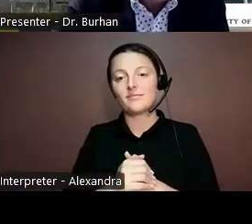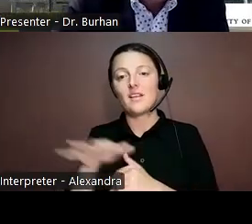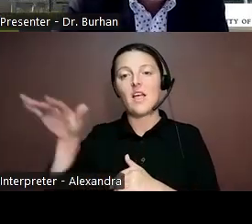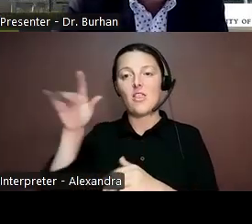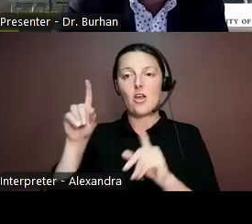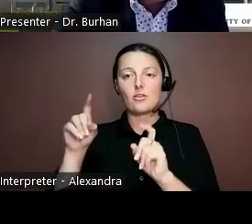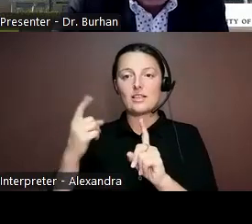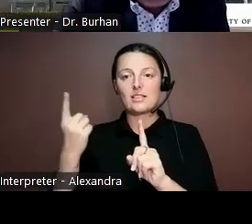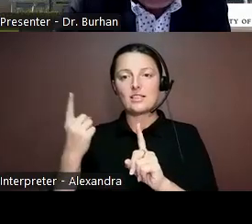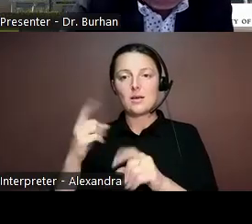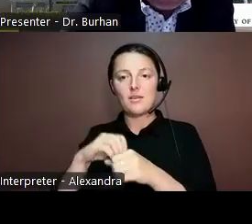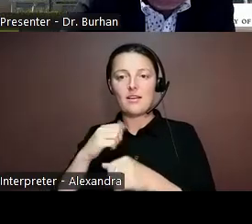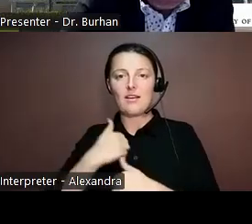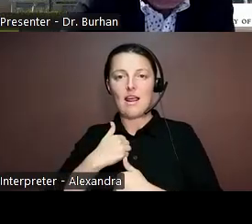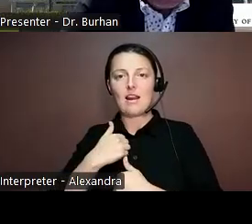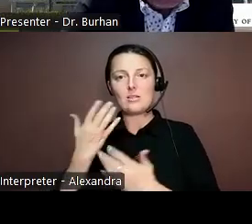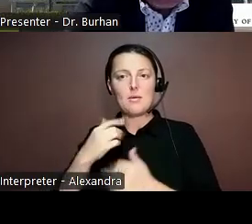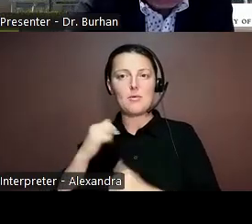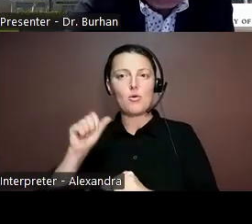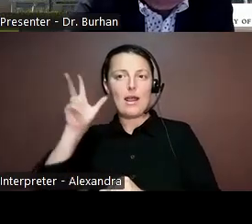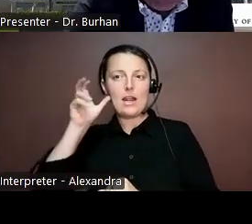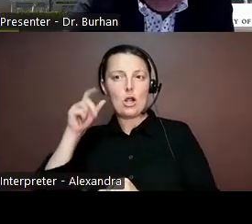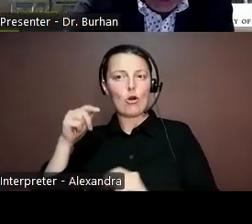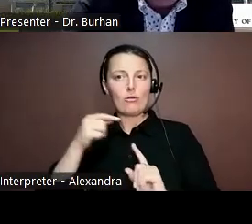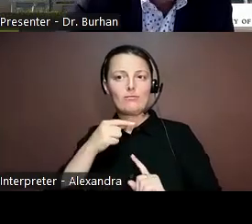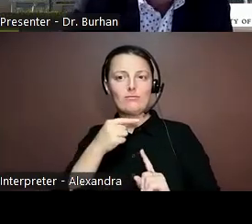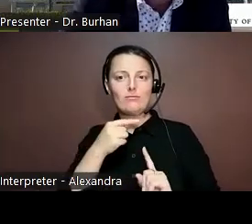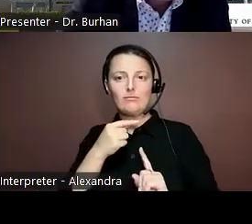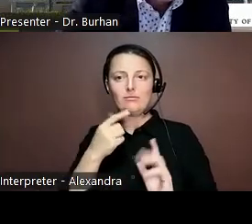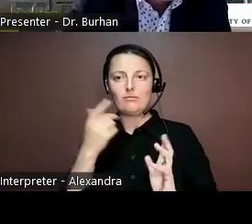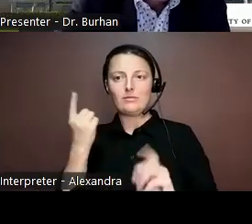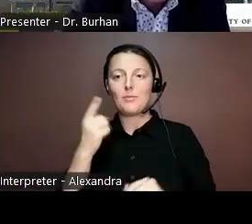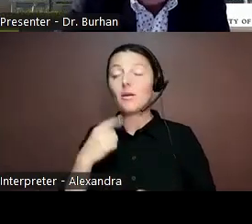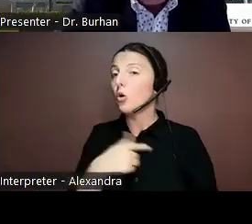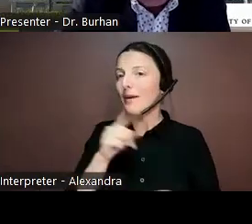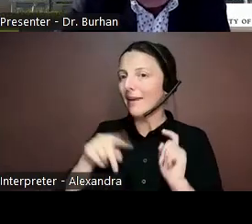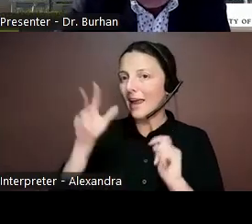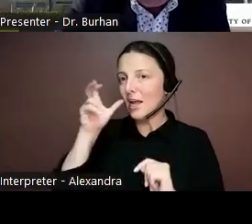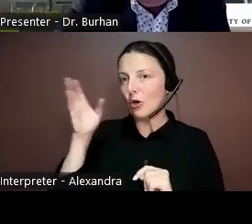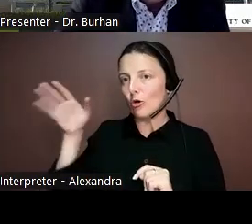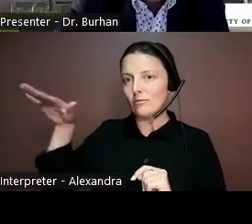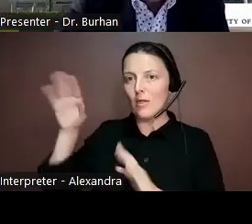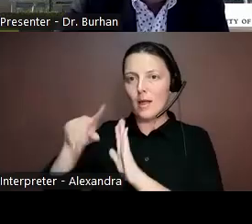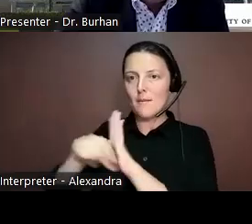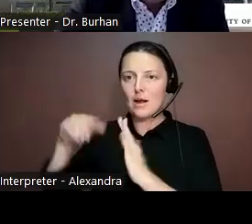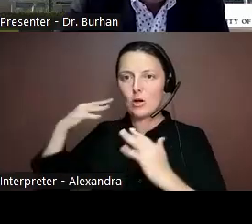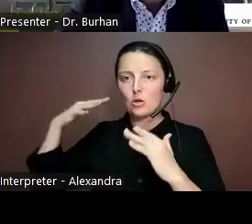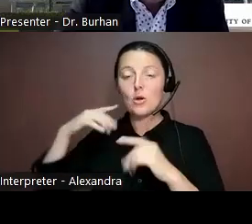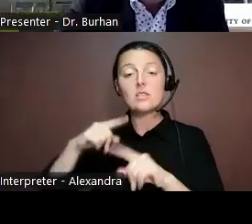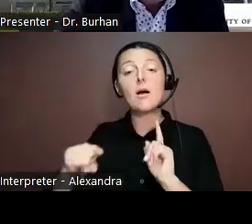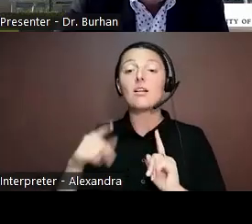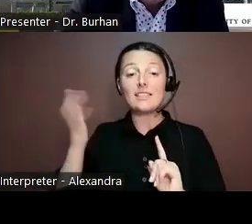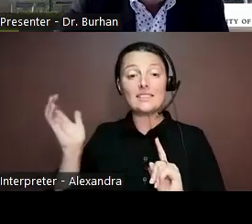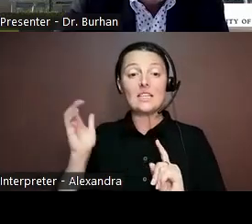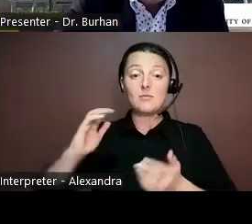my. We couldn't hear it, but it sounds like a collaboration with Dr. Van Orden and her team actually would be quite